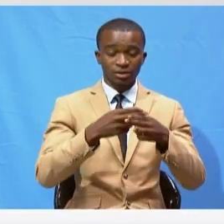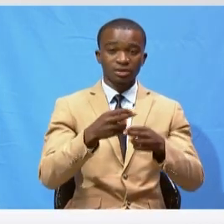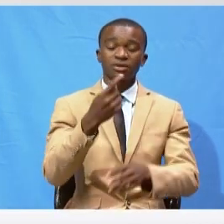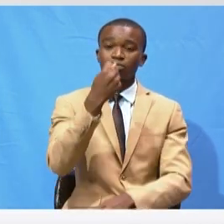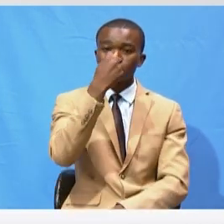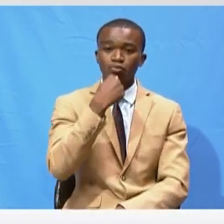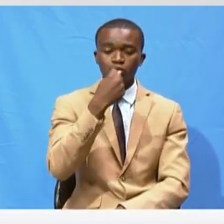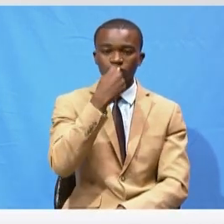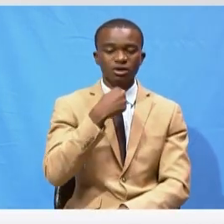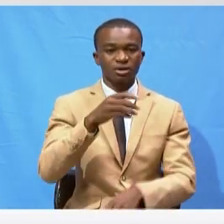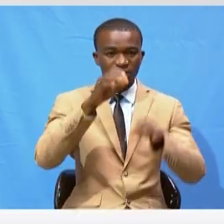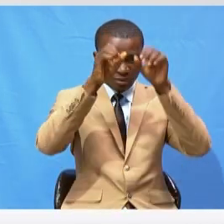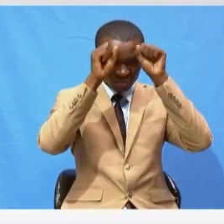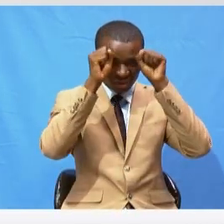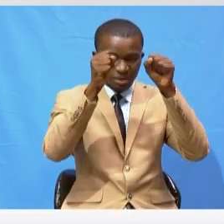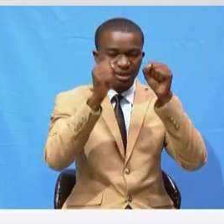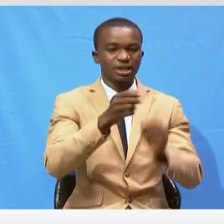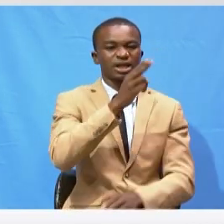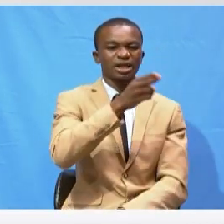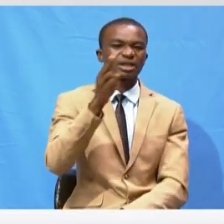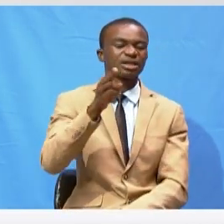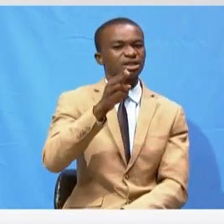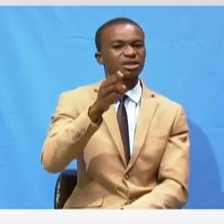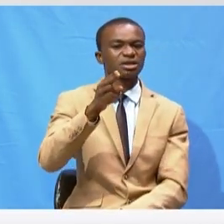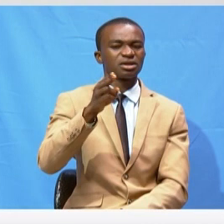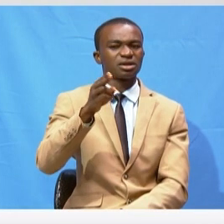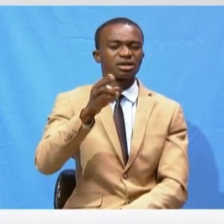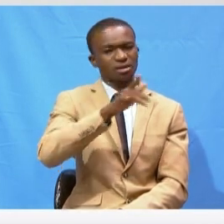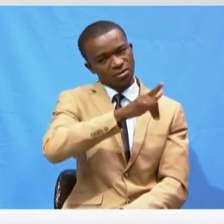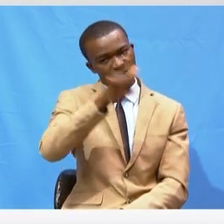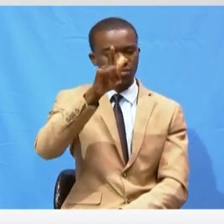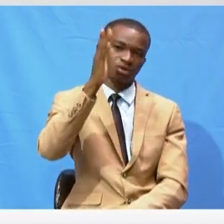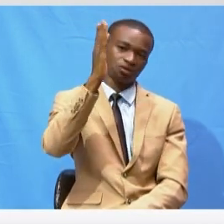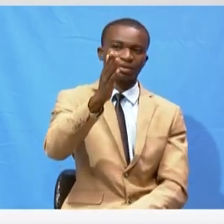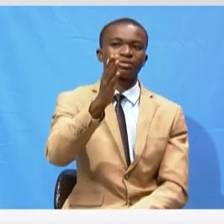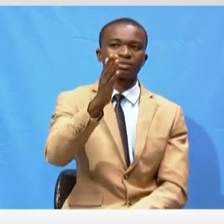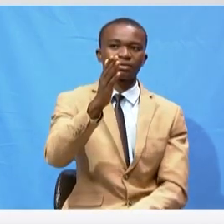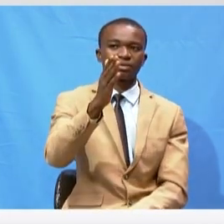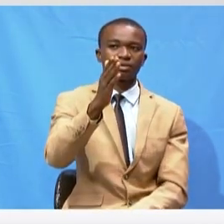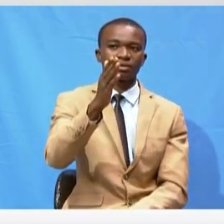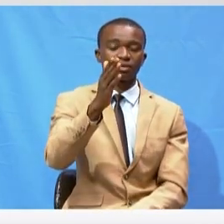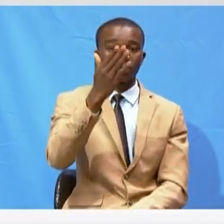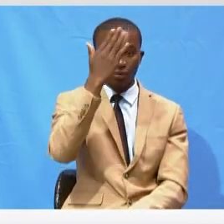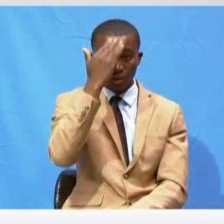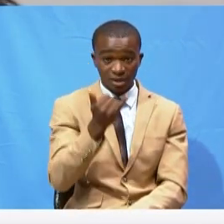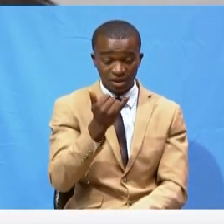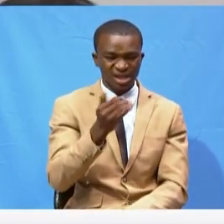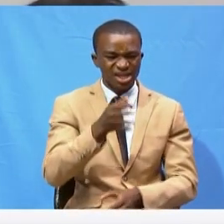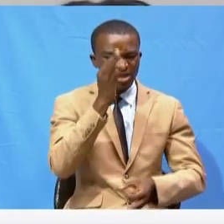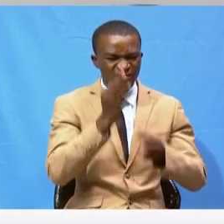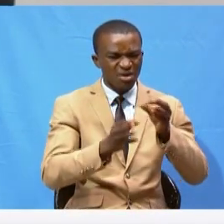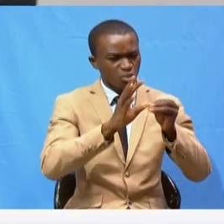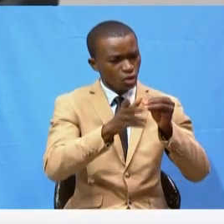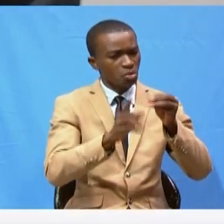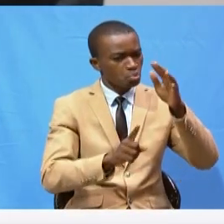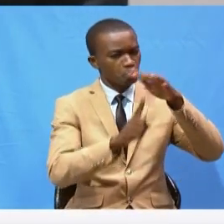and as he comes, we look forward to report on the successes of the instructions that were given to us, as opposed to reporting complaints